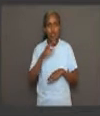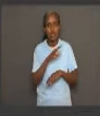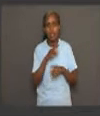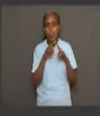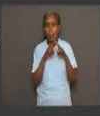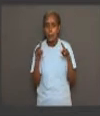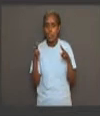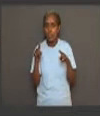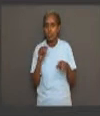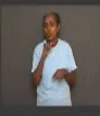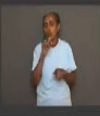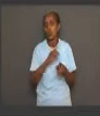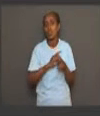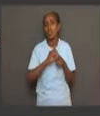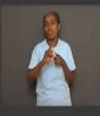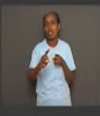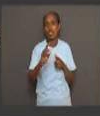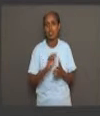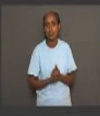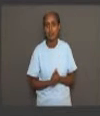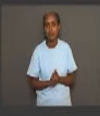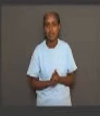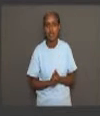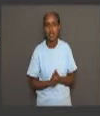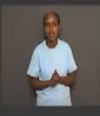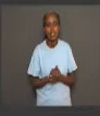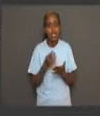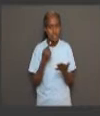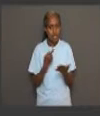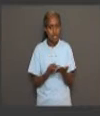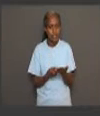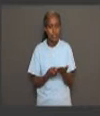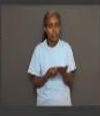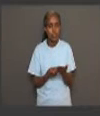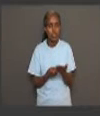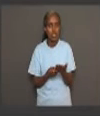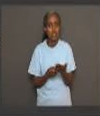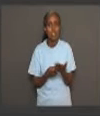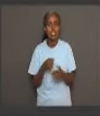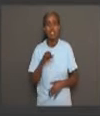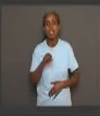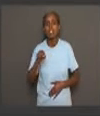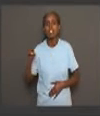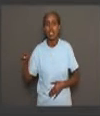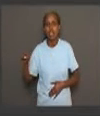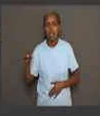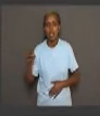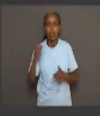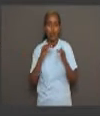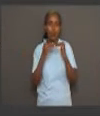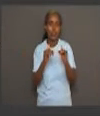but no direction is referred to as a scalar quantity.